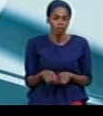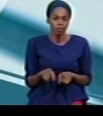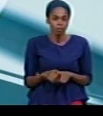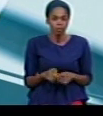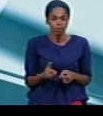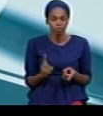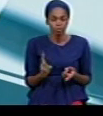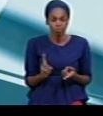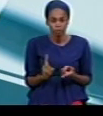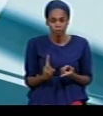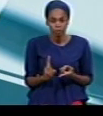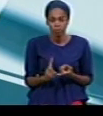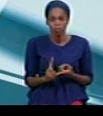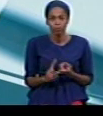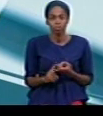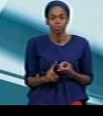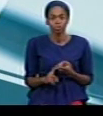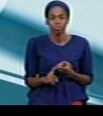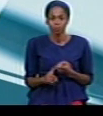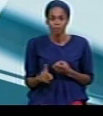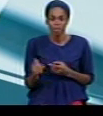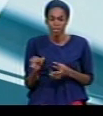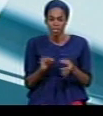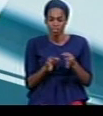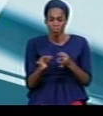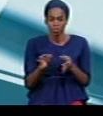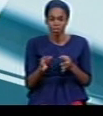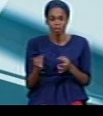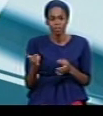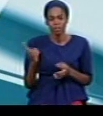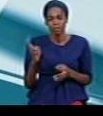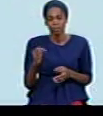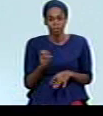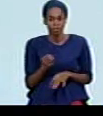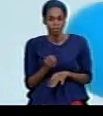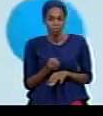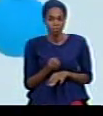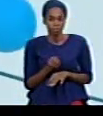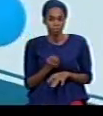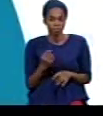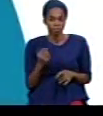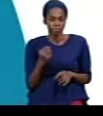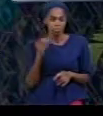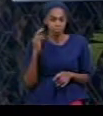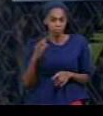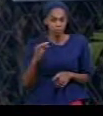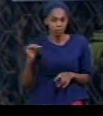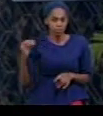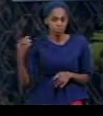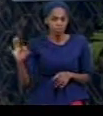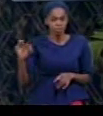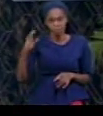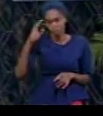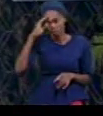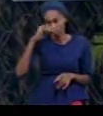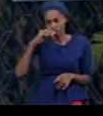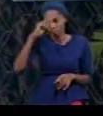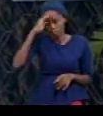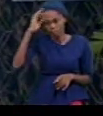home. If you look at this lady, because she's standing for the Lord, preaching the